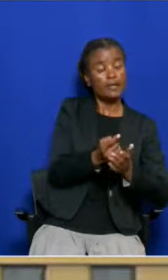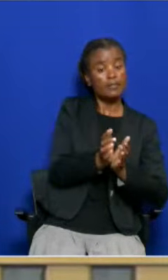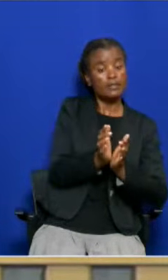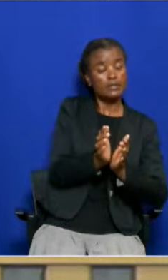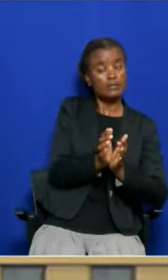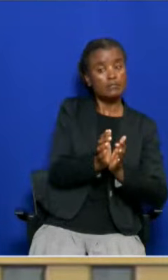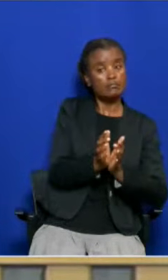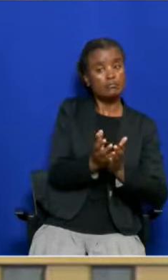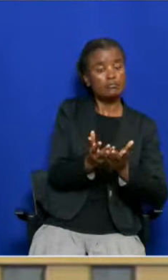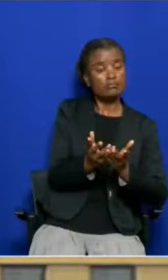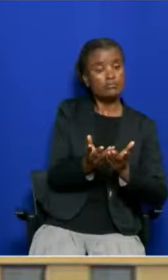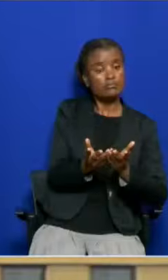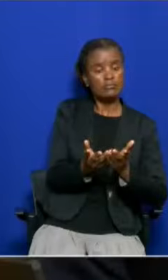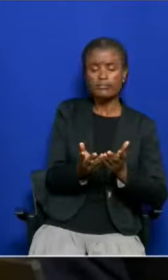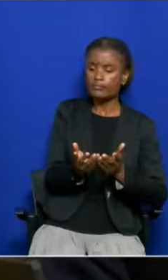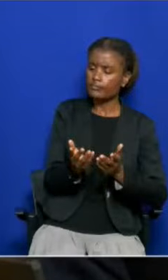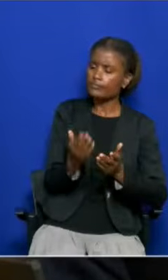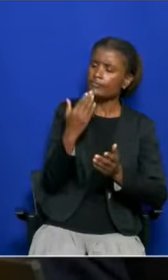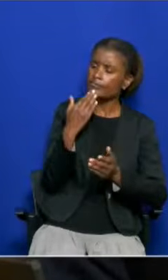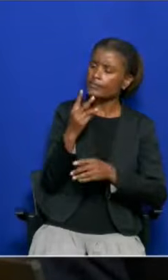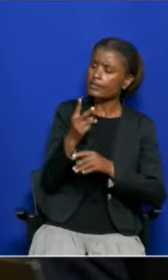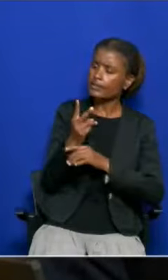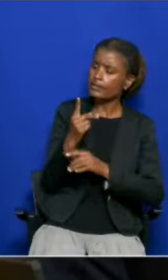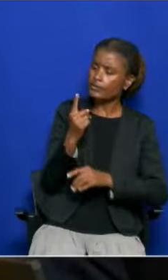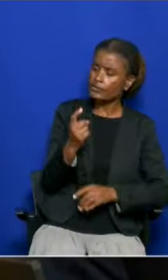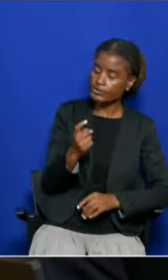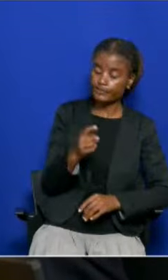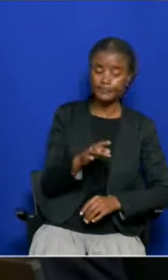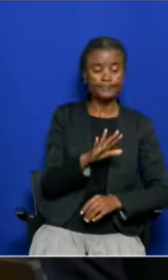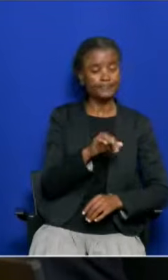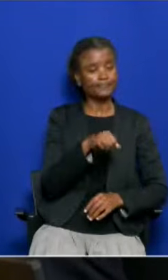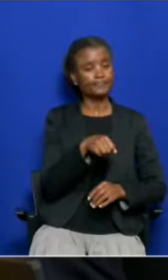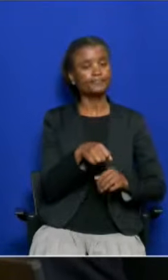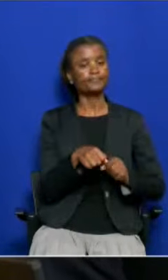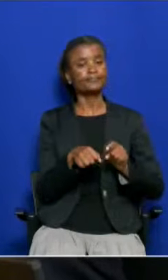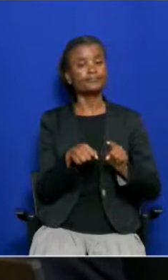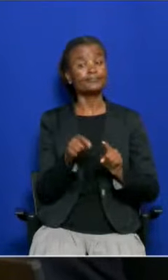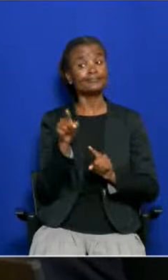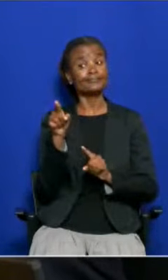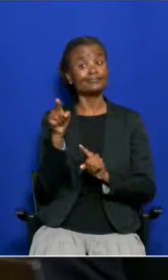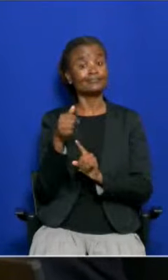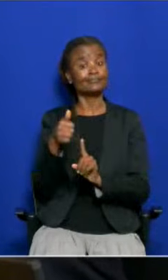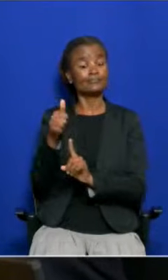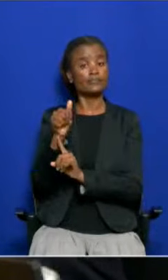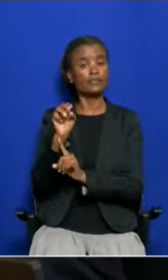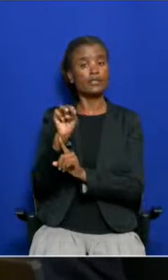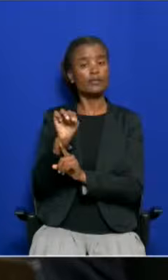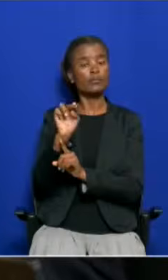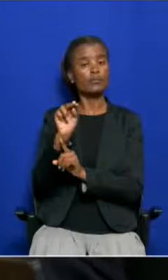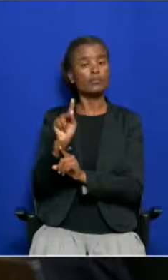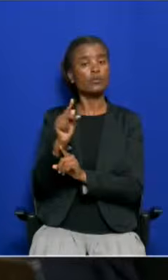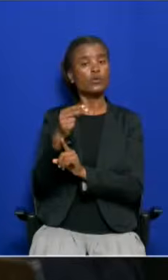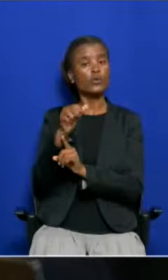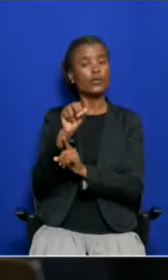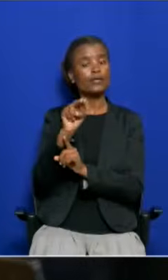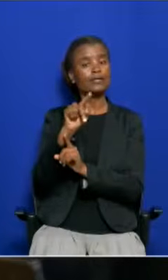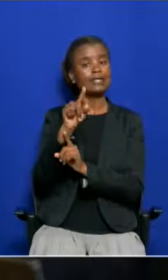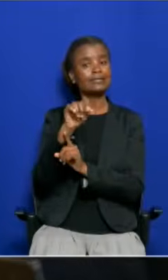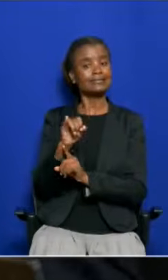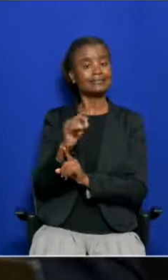can you come again with that question? Yeah, so when would General Mkhwanazi have instructed you to set up a meeting to put